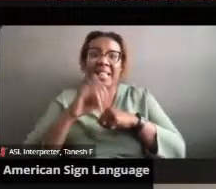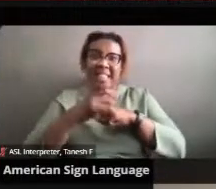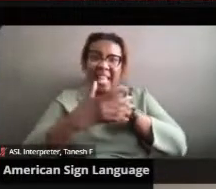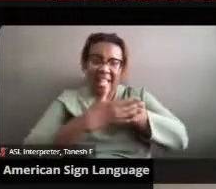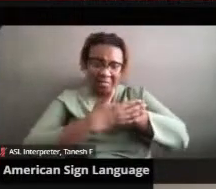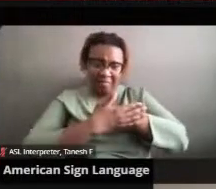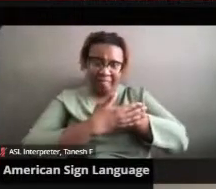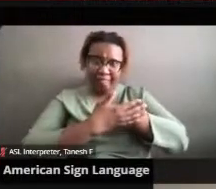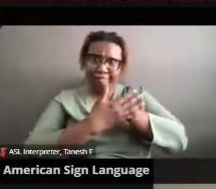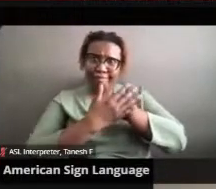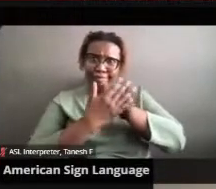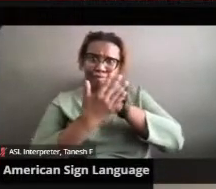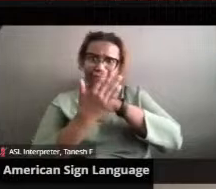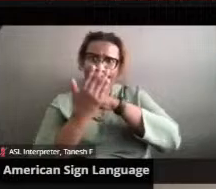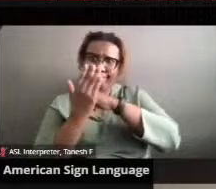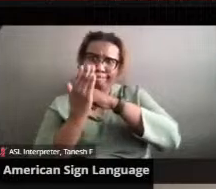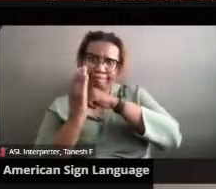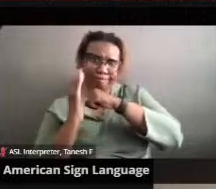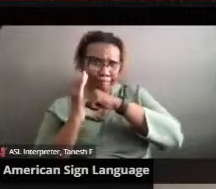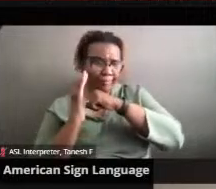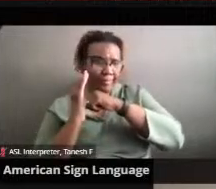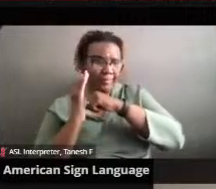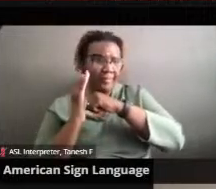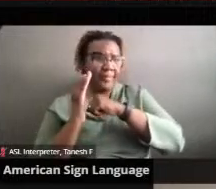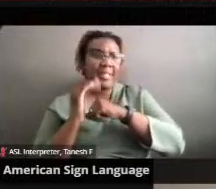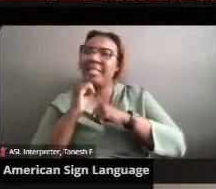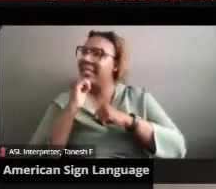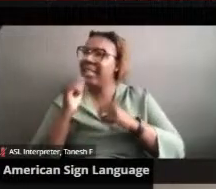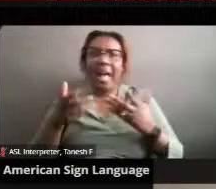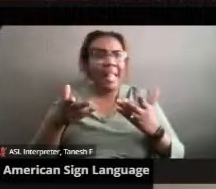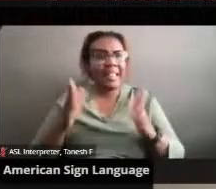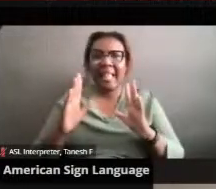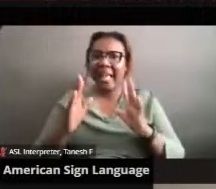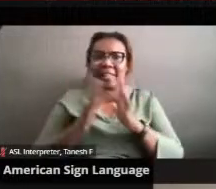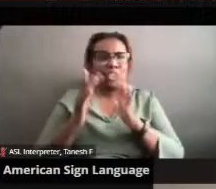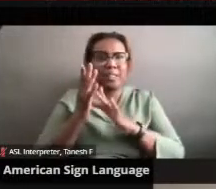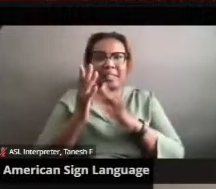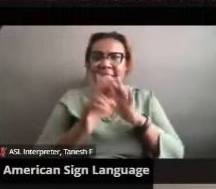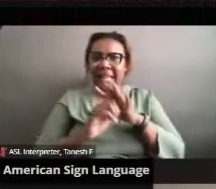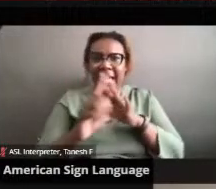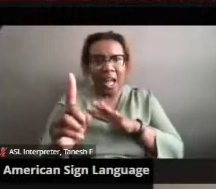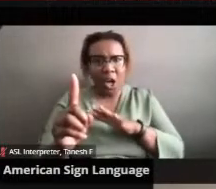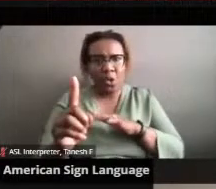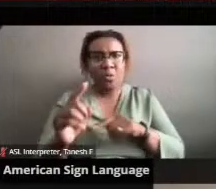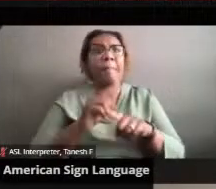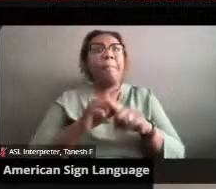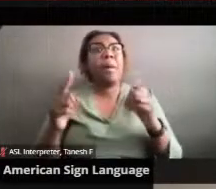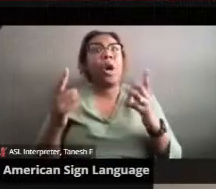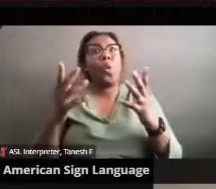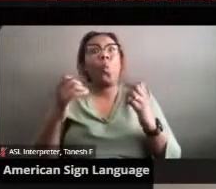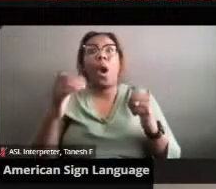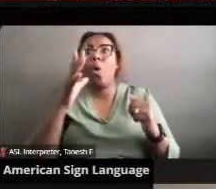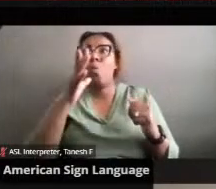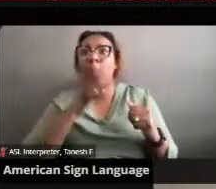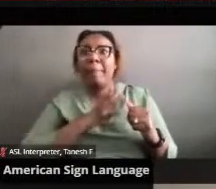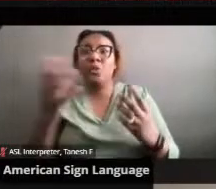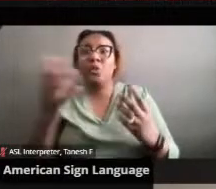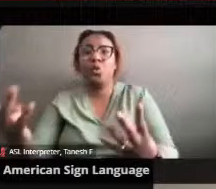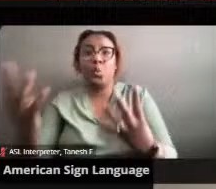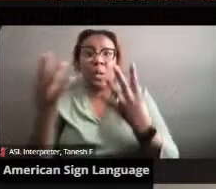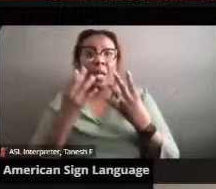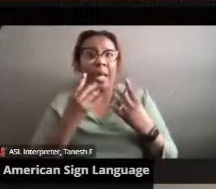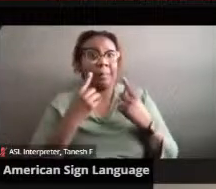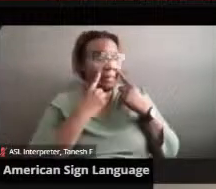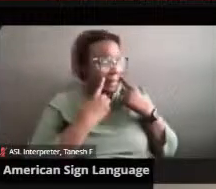away, not to let Jesus out, but to let the women peer in and know that not